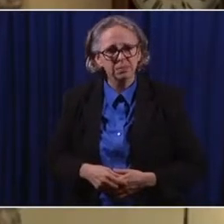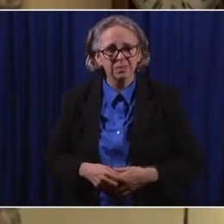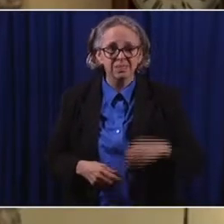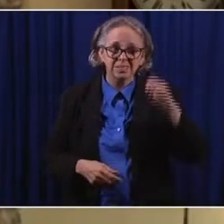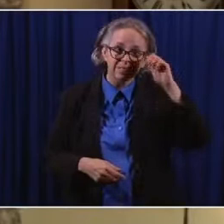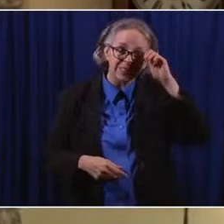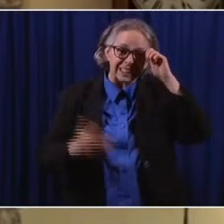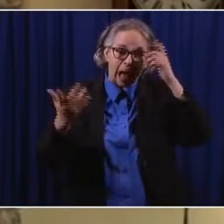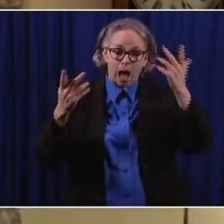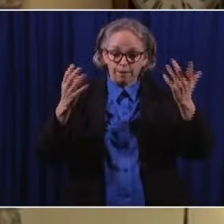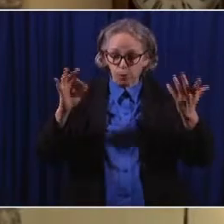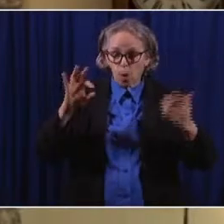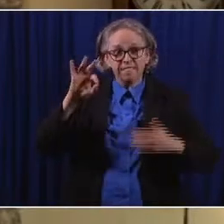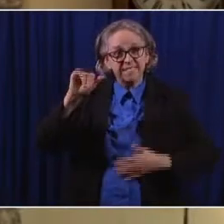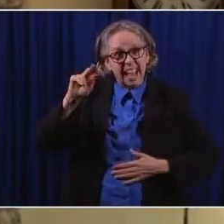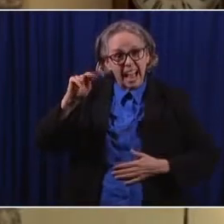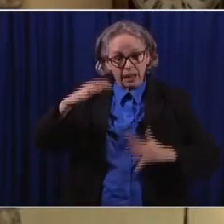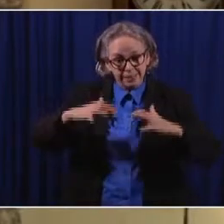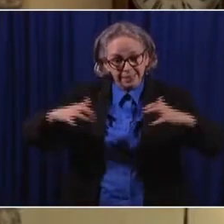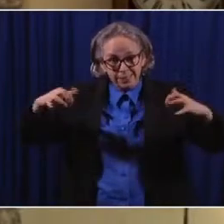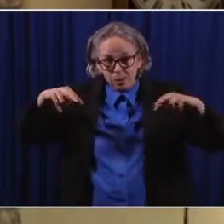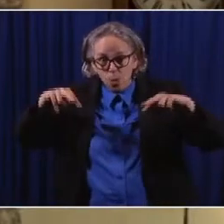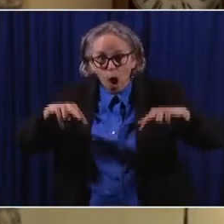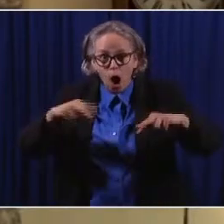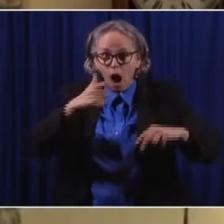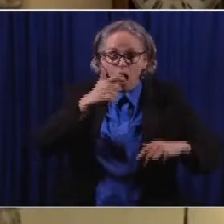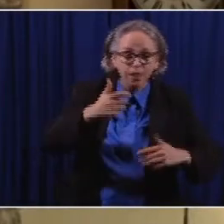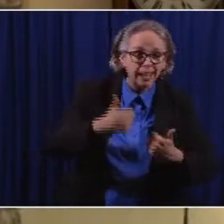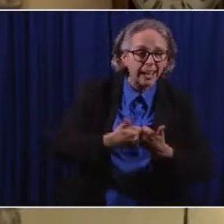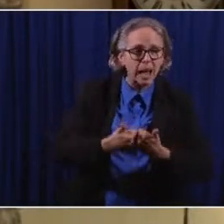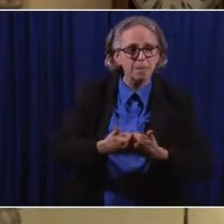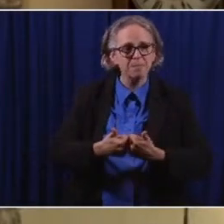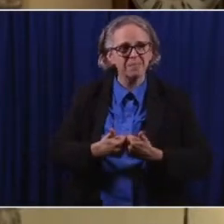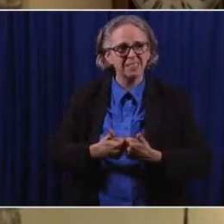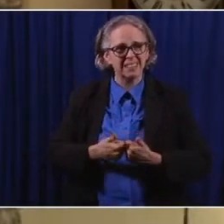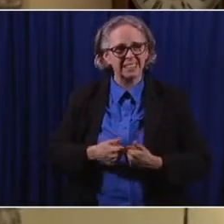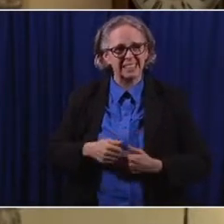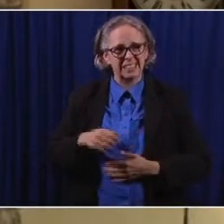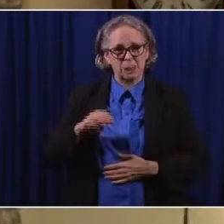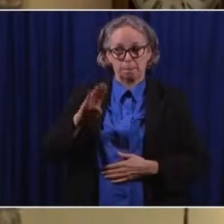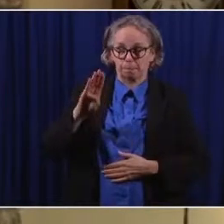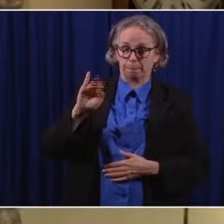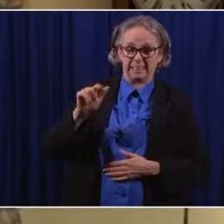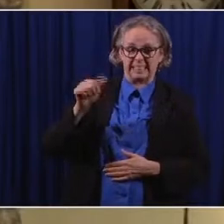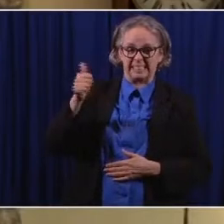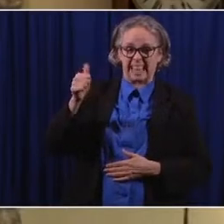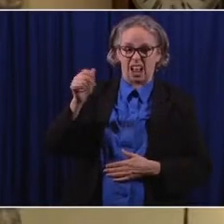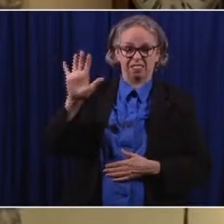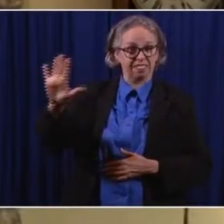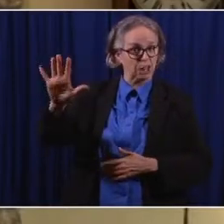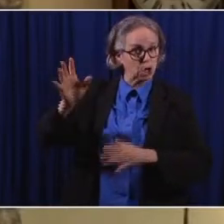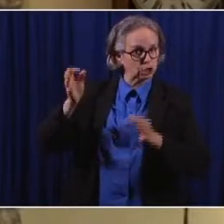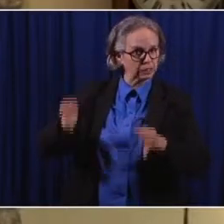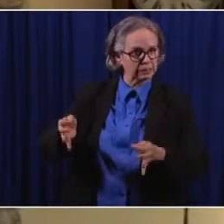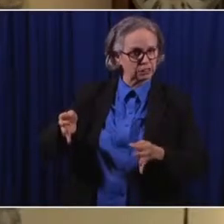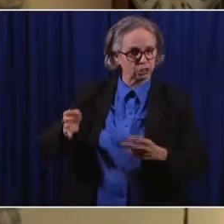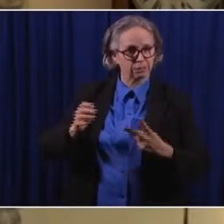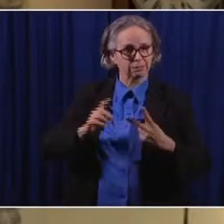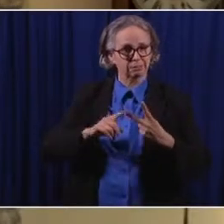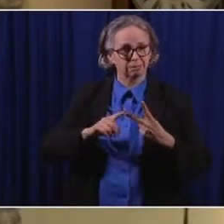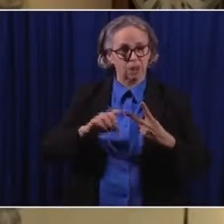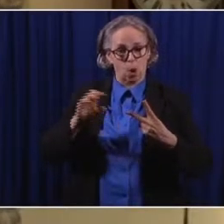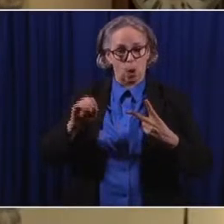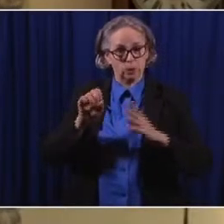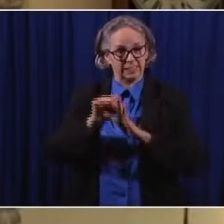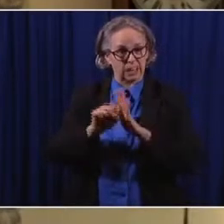the stands, that first is a decision of the Big Ten, then a decision of Ohio State. There is no reason that we could not do